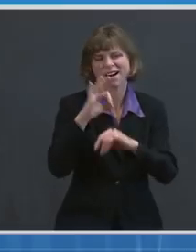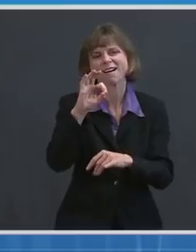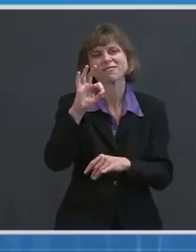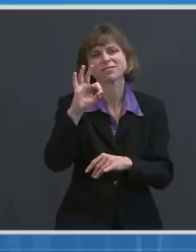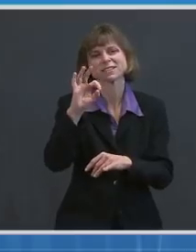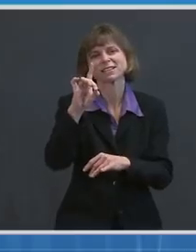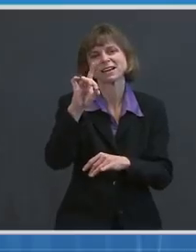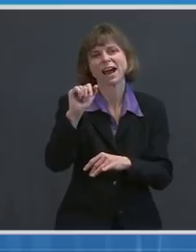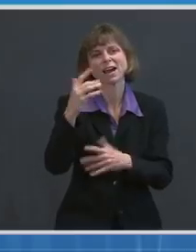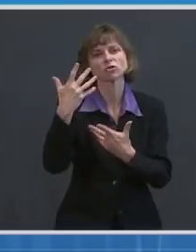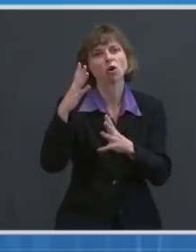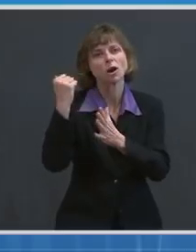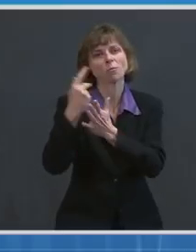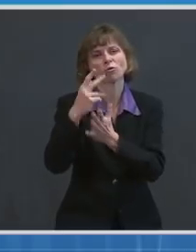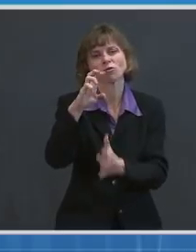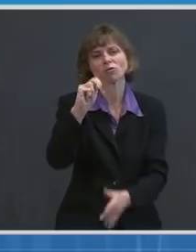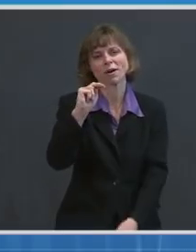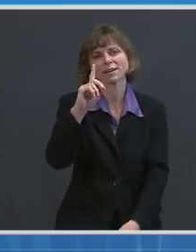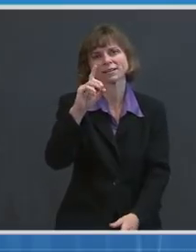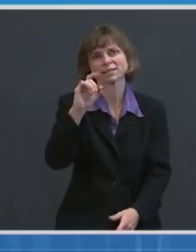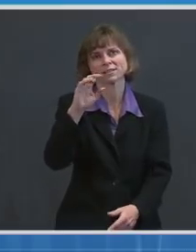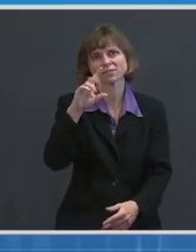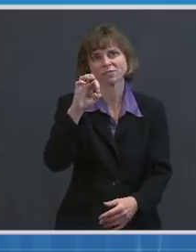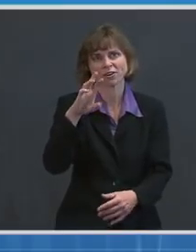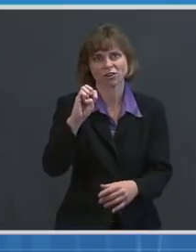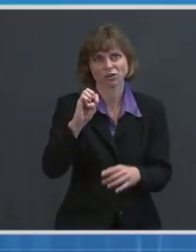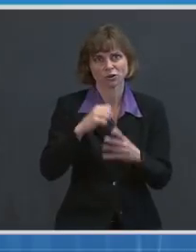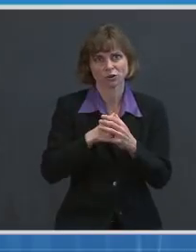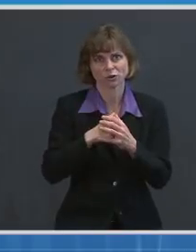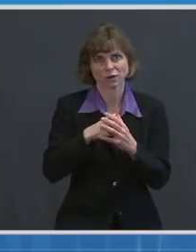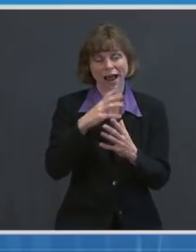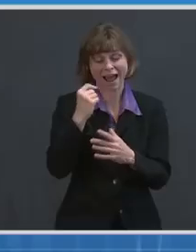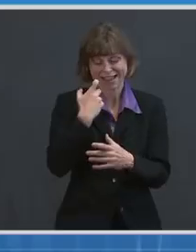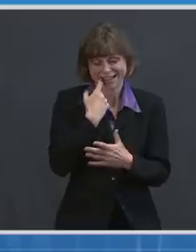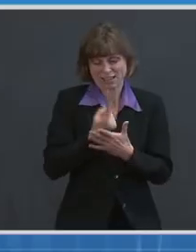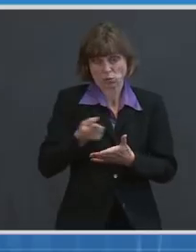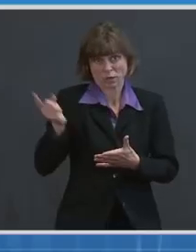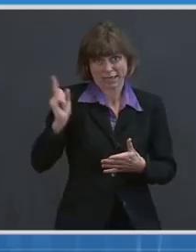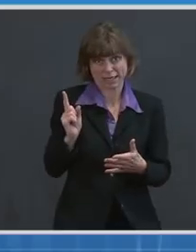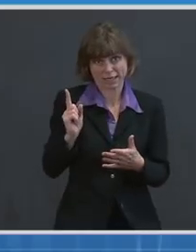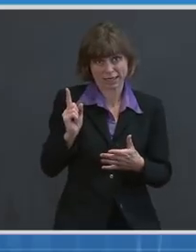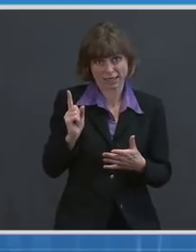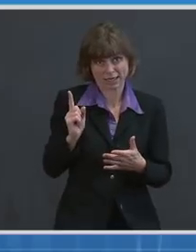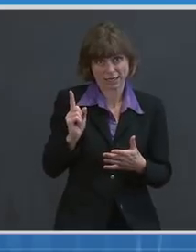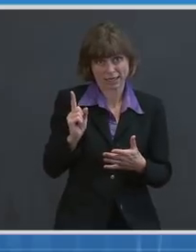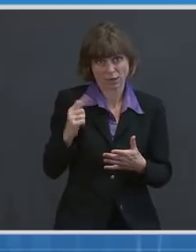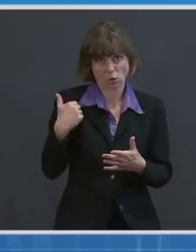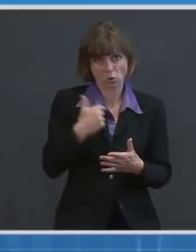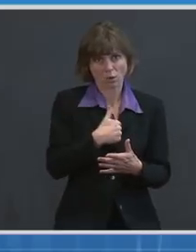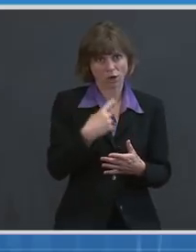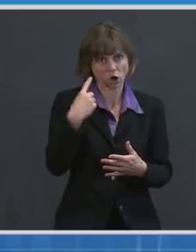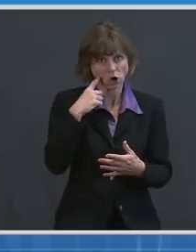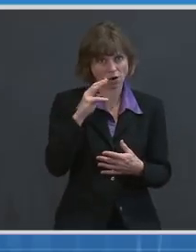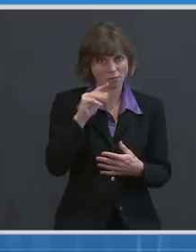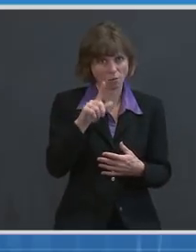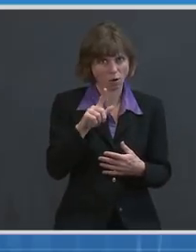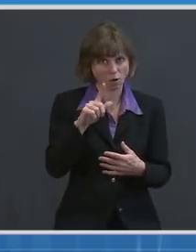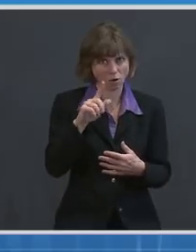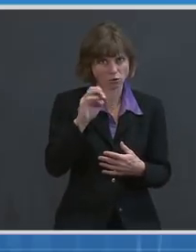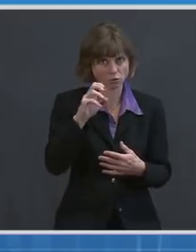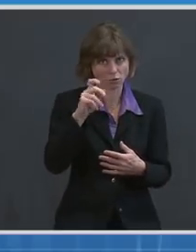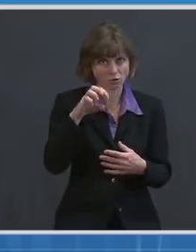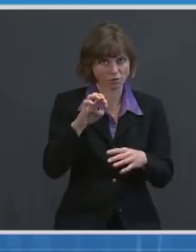approved remdesivir from Gilead. And just this past week, we've heard of molnupiravir